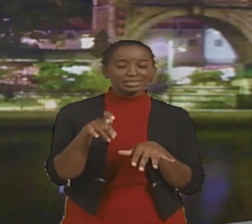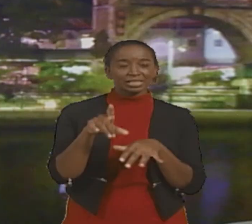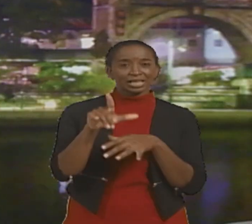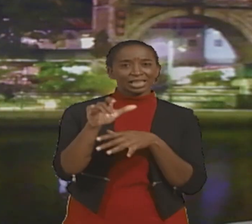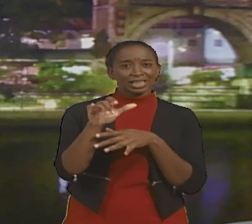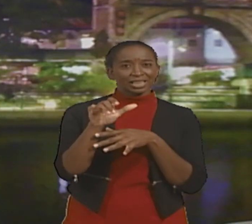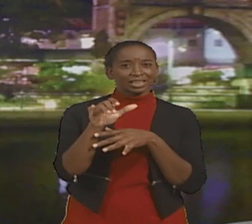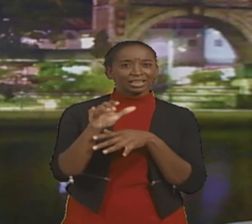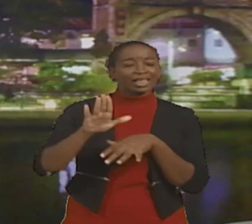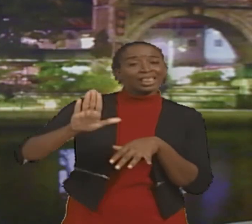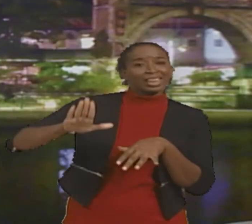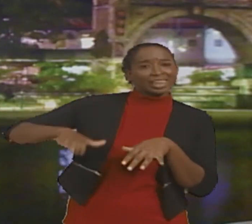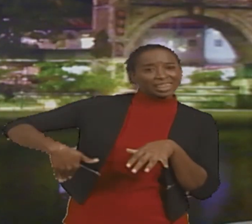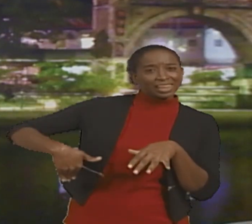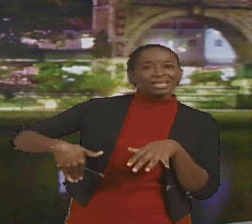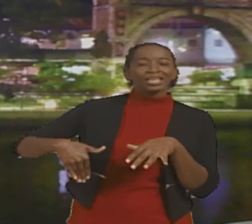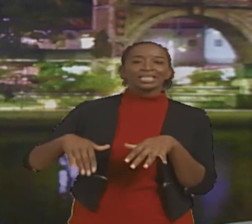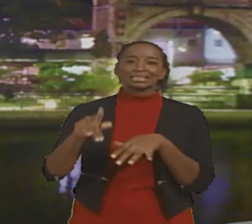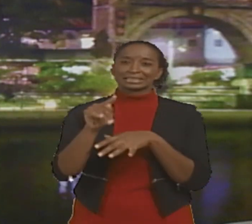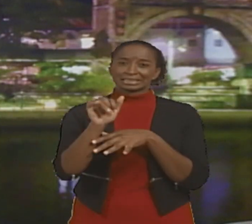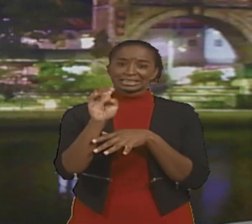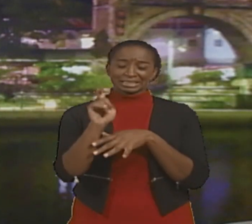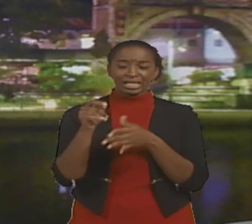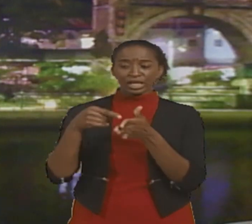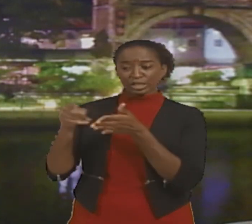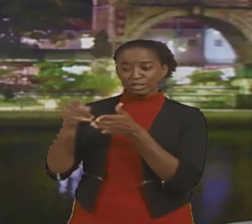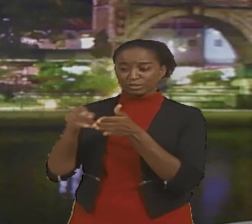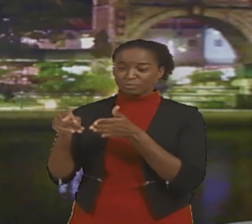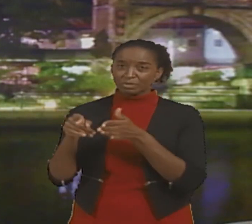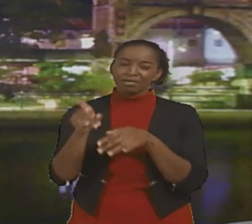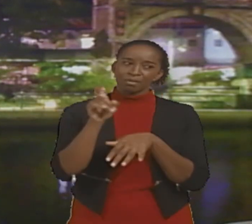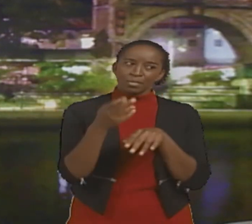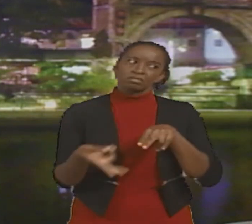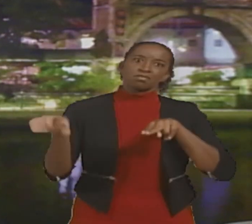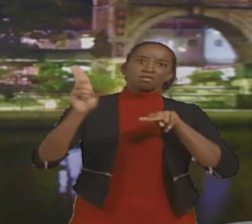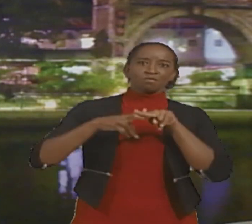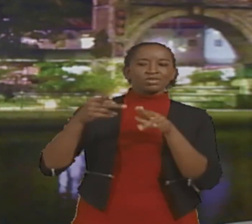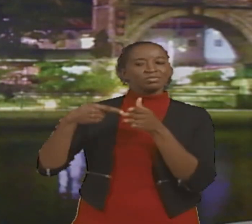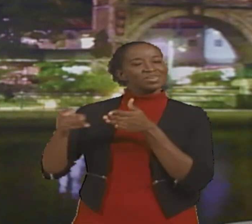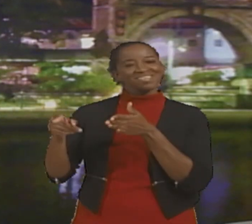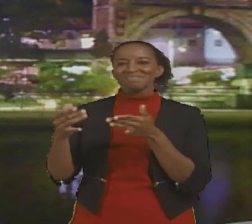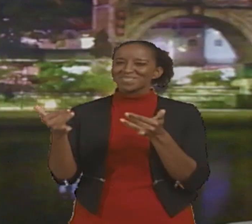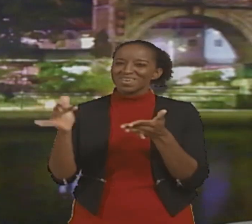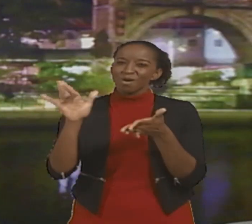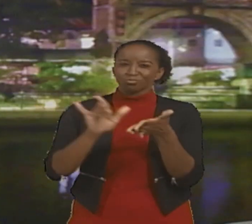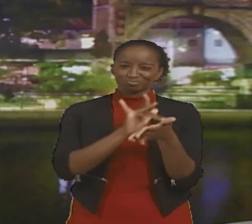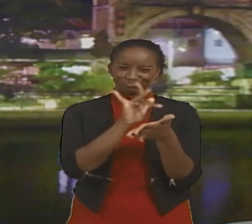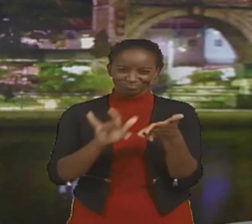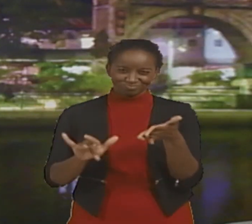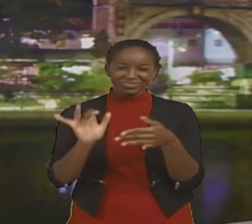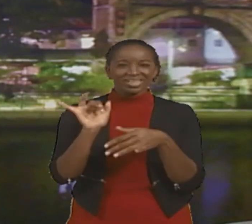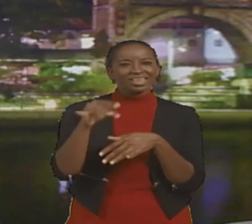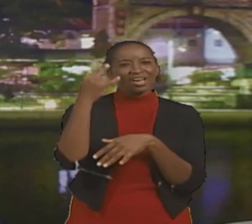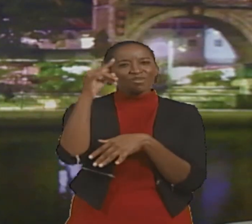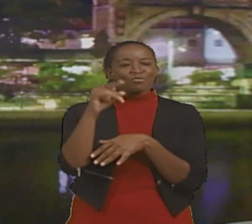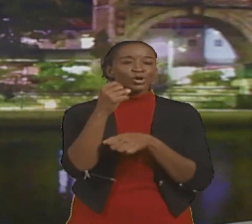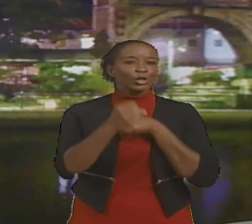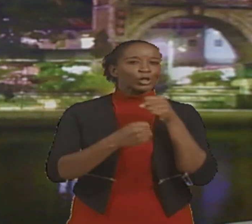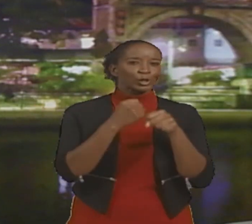annual returns to April 30th next year. For domestic companies, the waiver is for the years 2015,